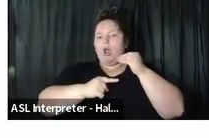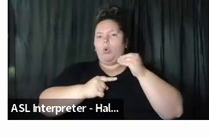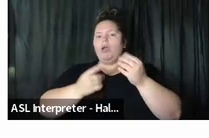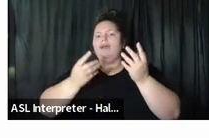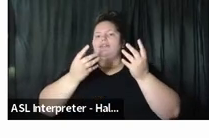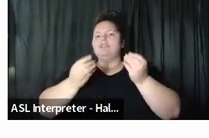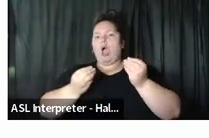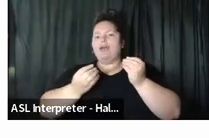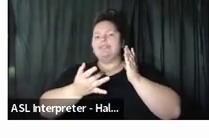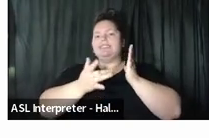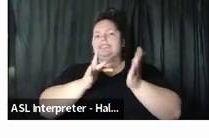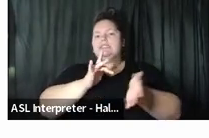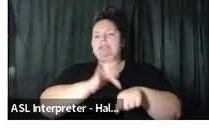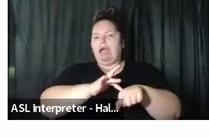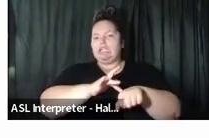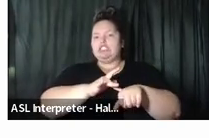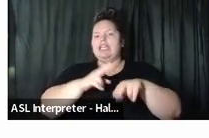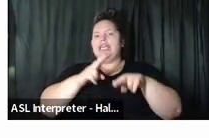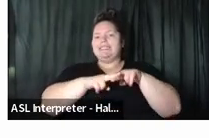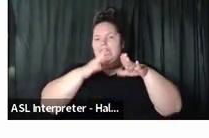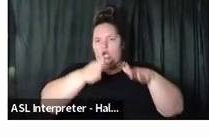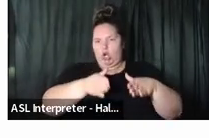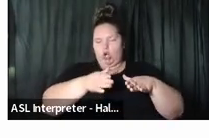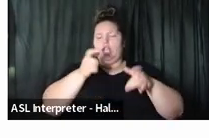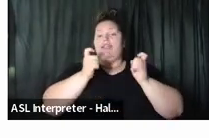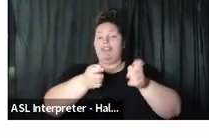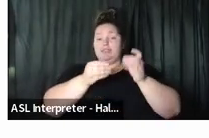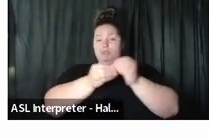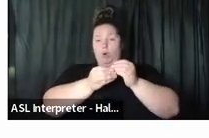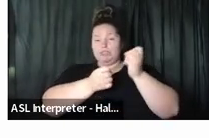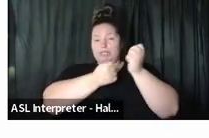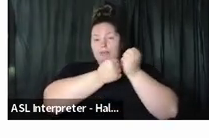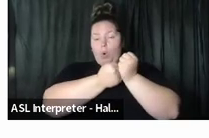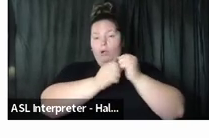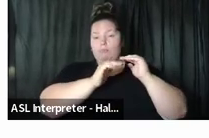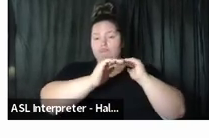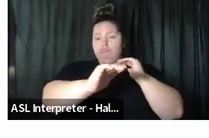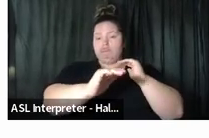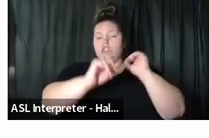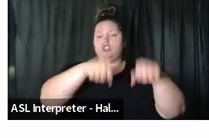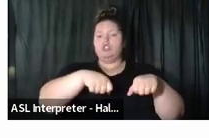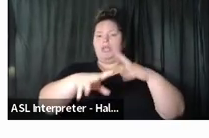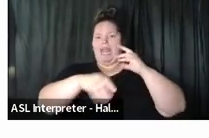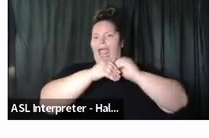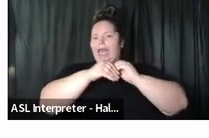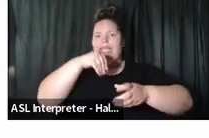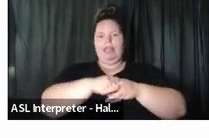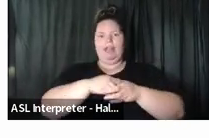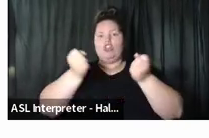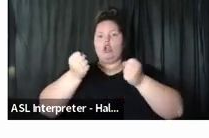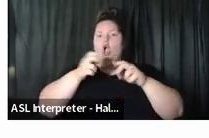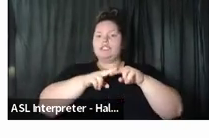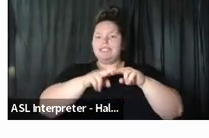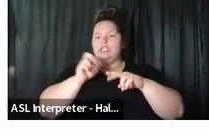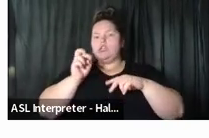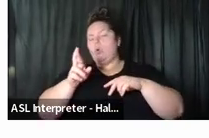just gives a lot more stability and support. So you can add these to car seats, you can add them to the stroller. That is the